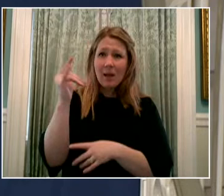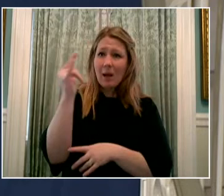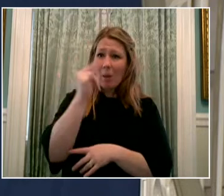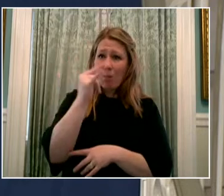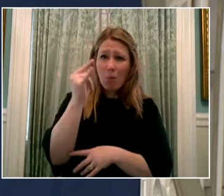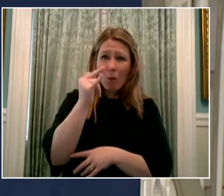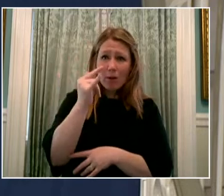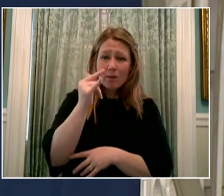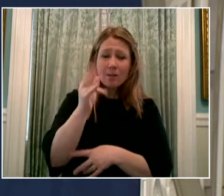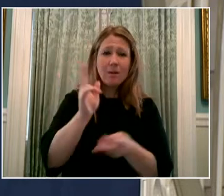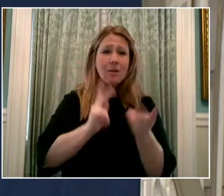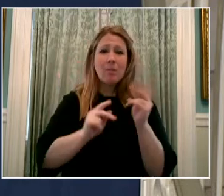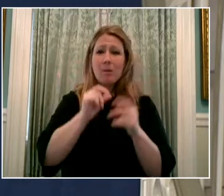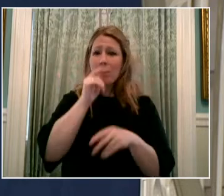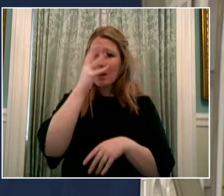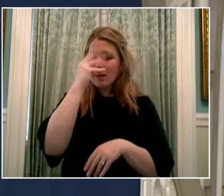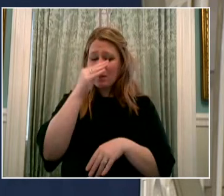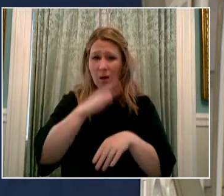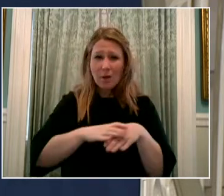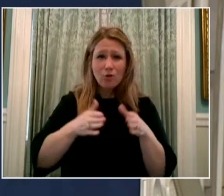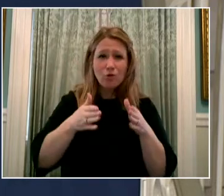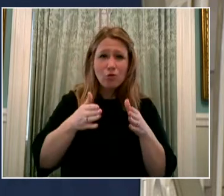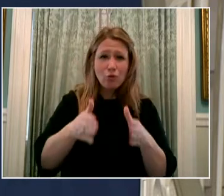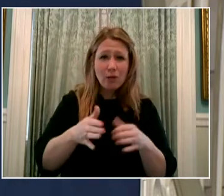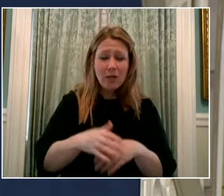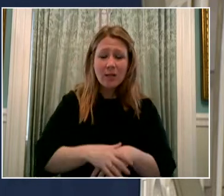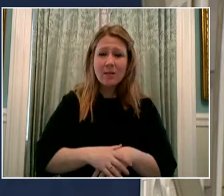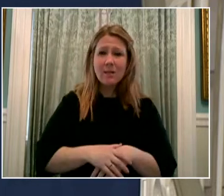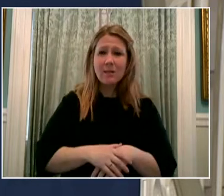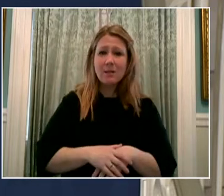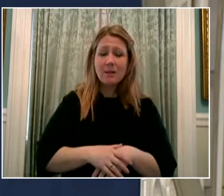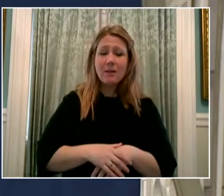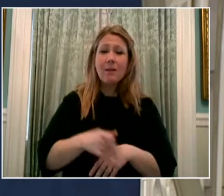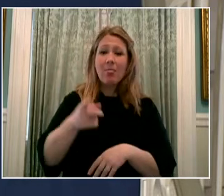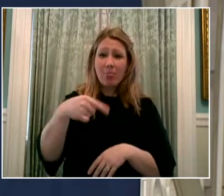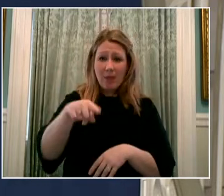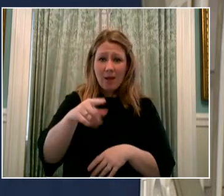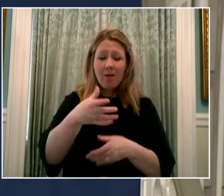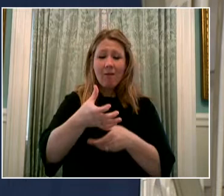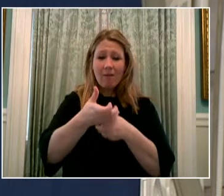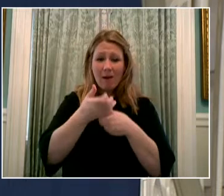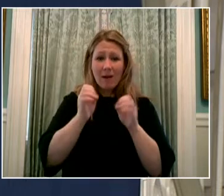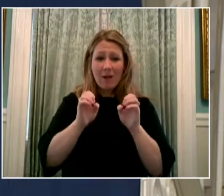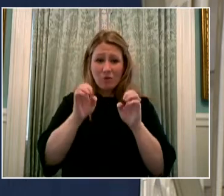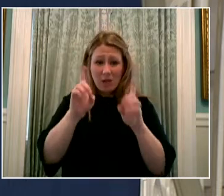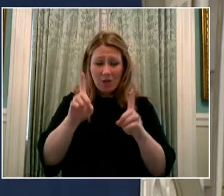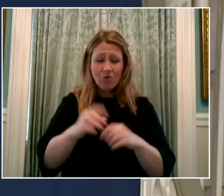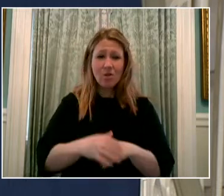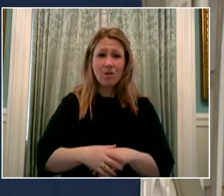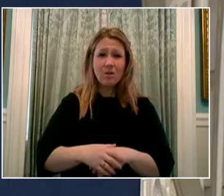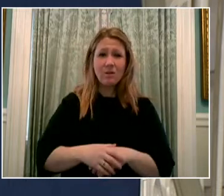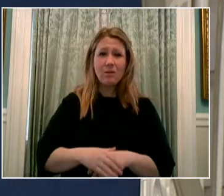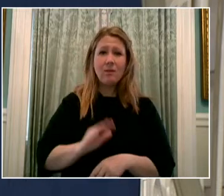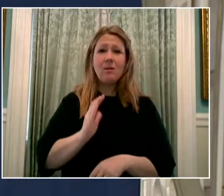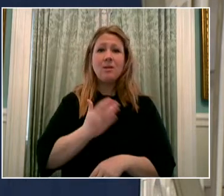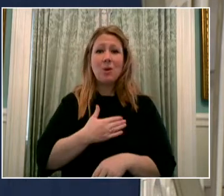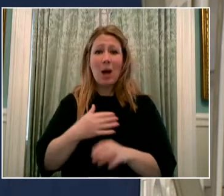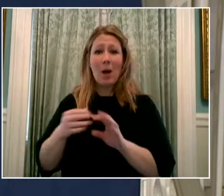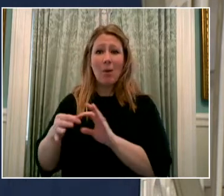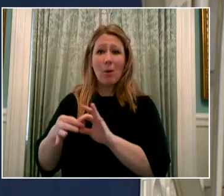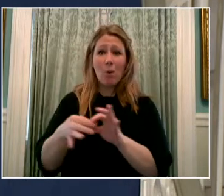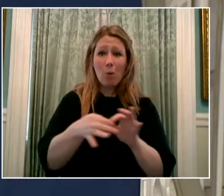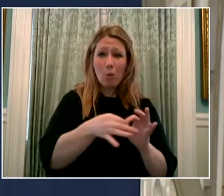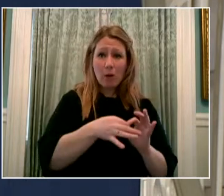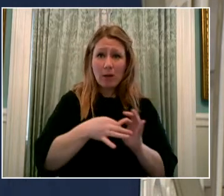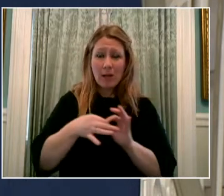They're not going without education. Our coordination has been something that other cities are looking at. So we will do